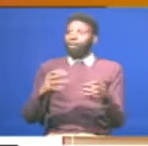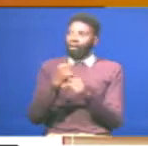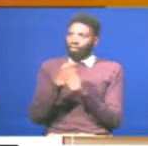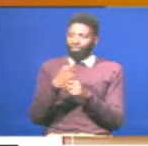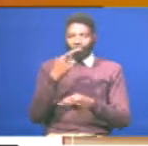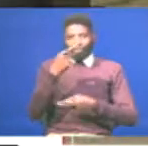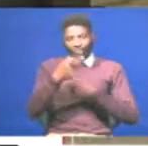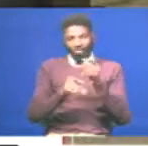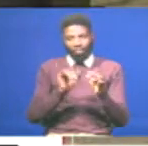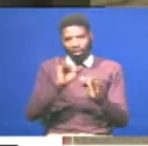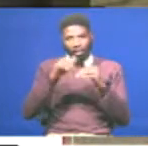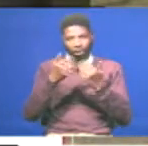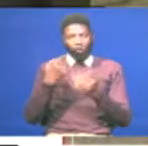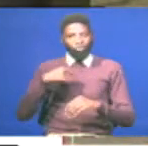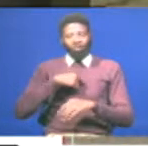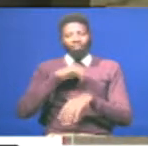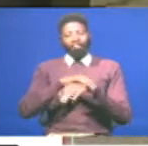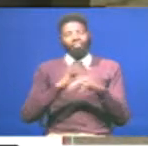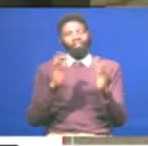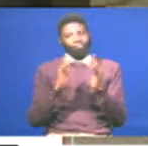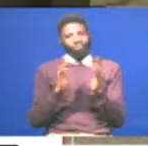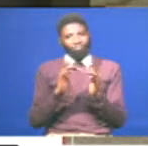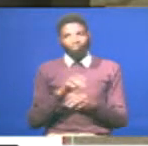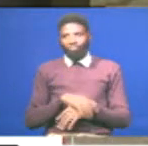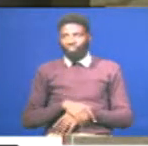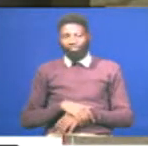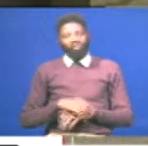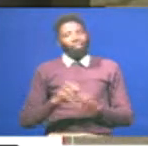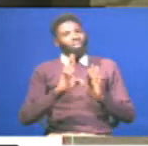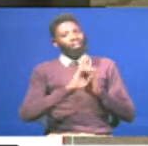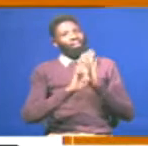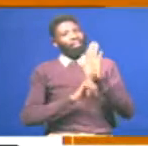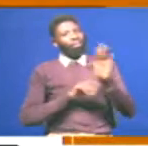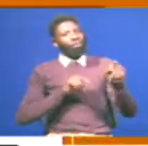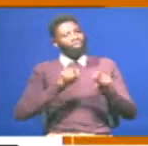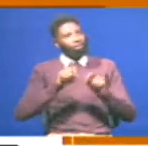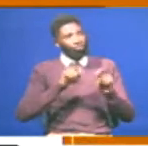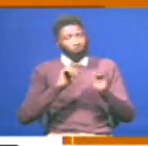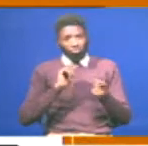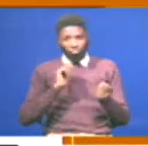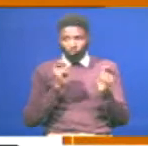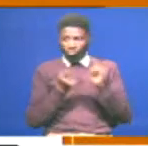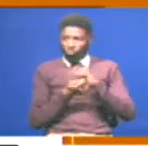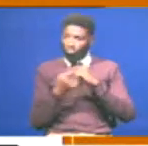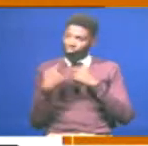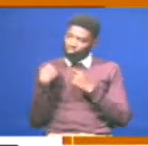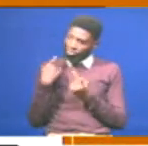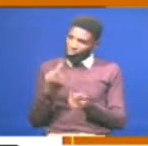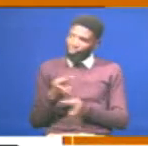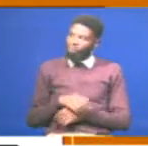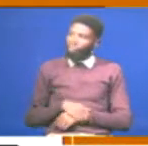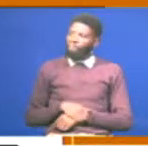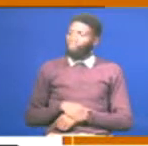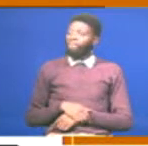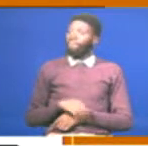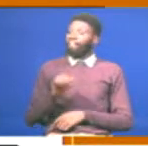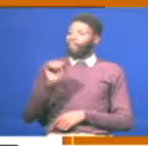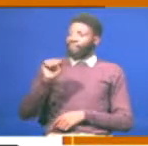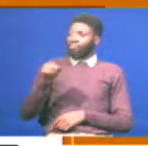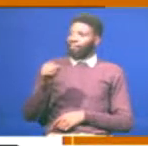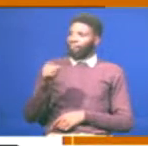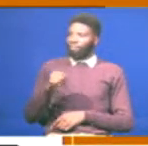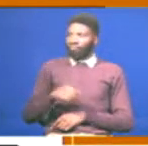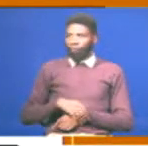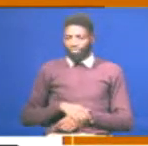we got internet in. Right. The regulatory framework. Yes. Has it changed? Okay. Yes, I was mentioning... And what are the major